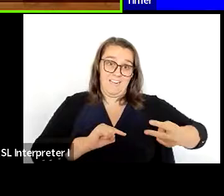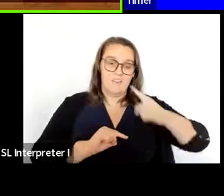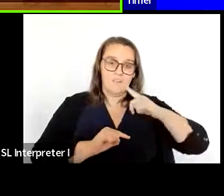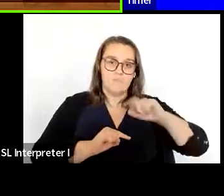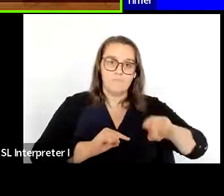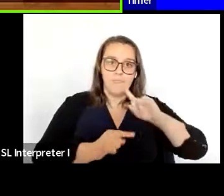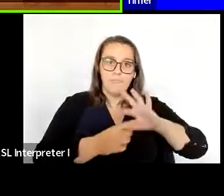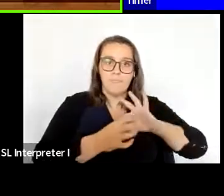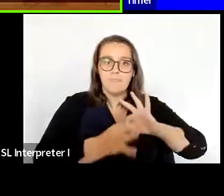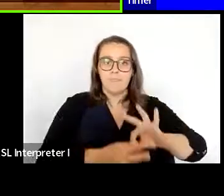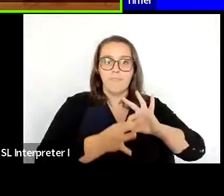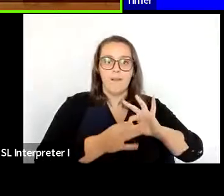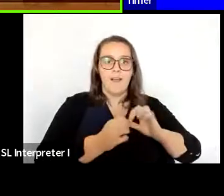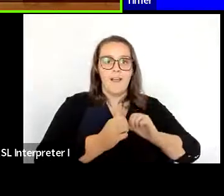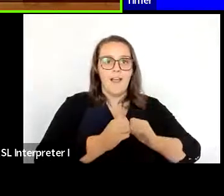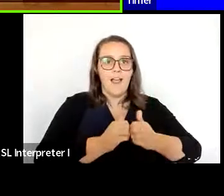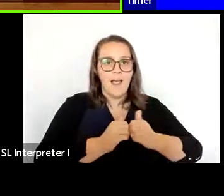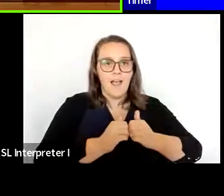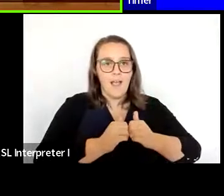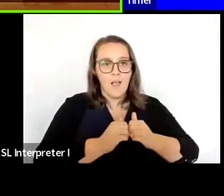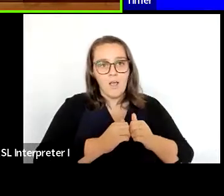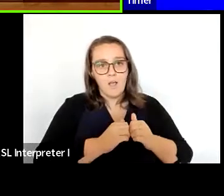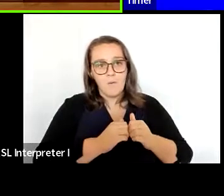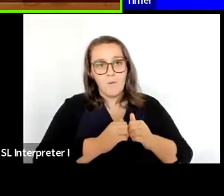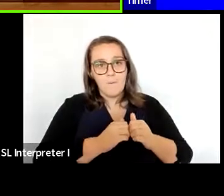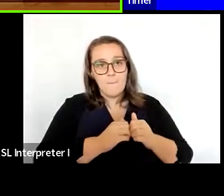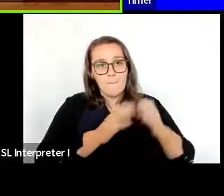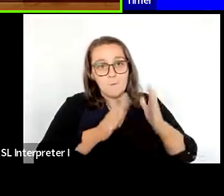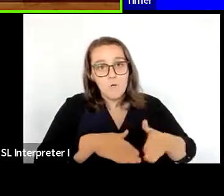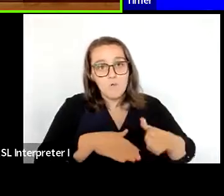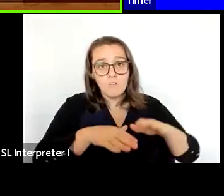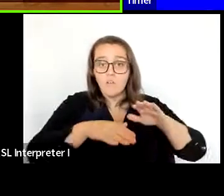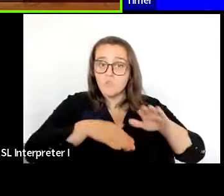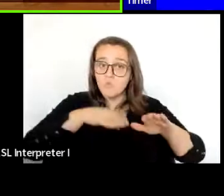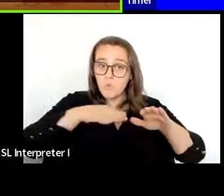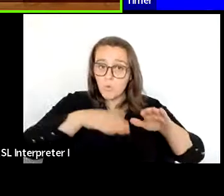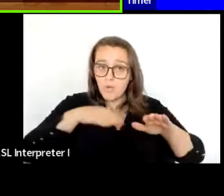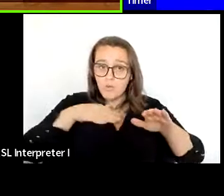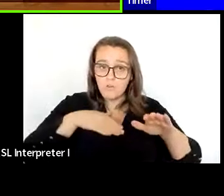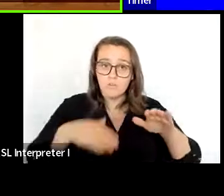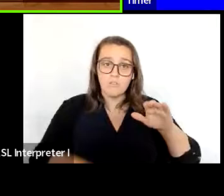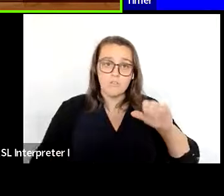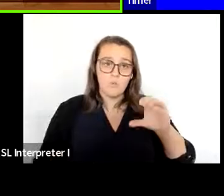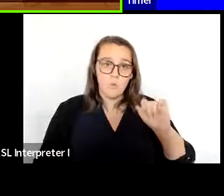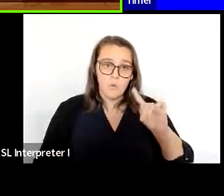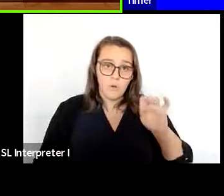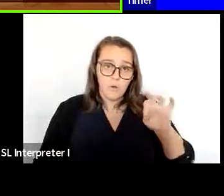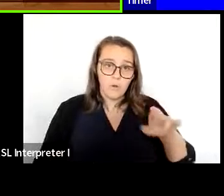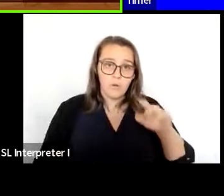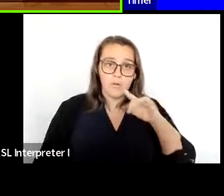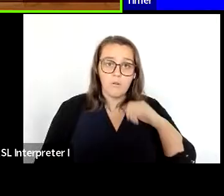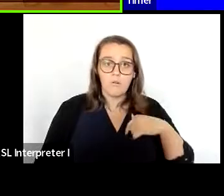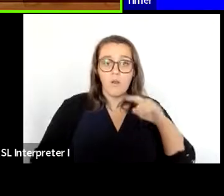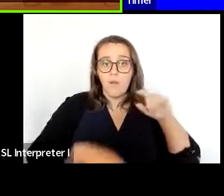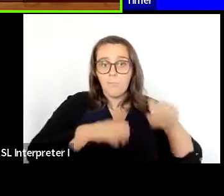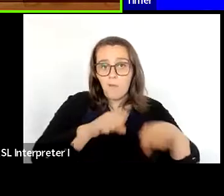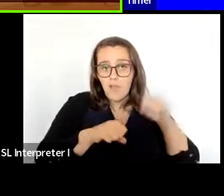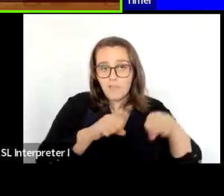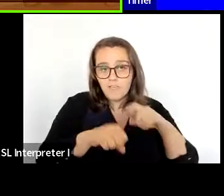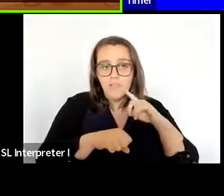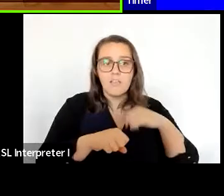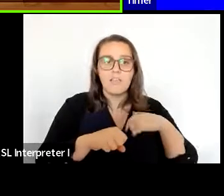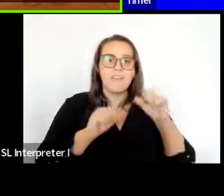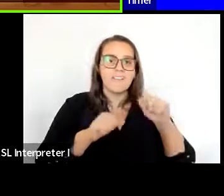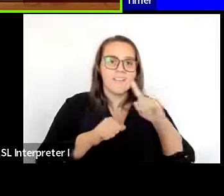deal with how you, as someone on a scooter or a bike, can address your needs as